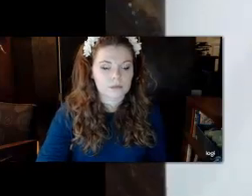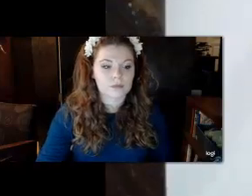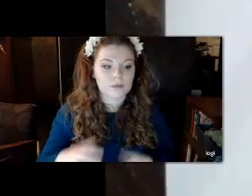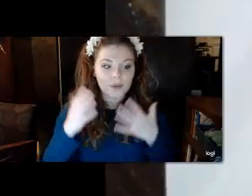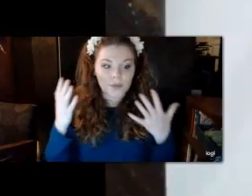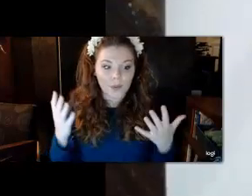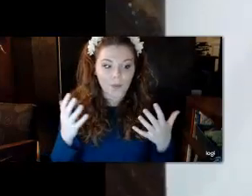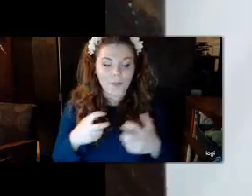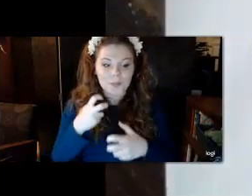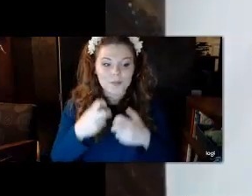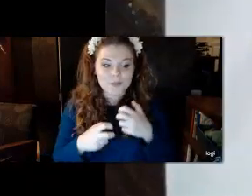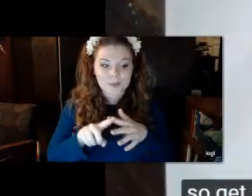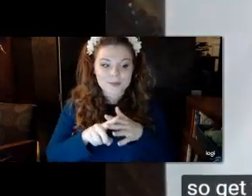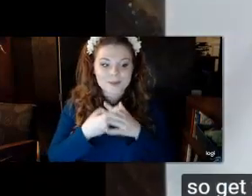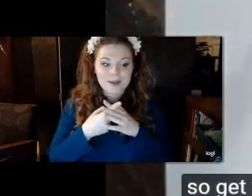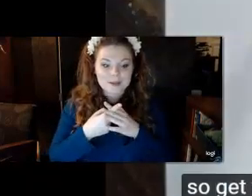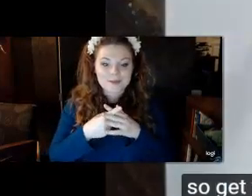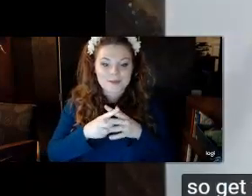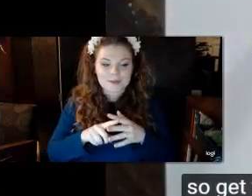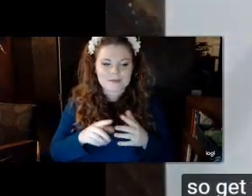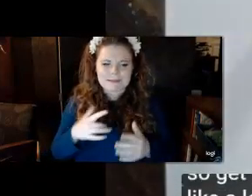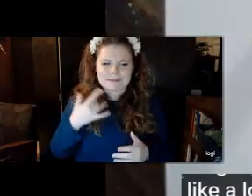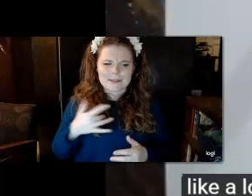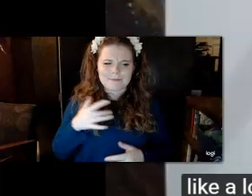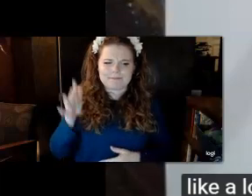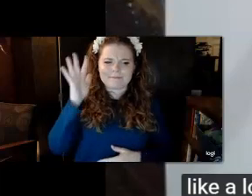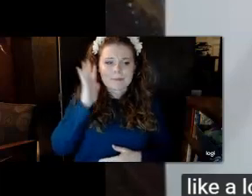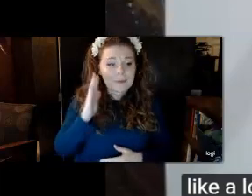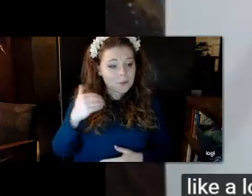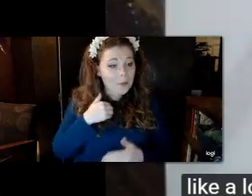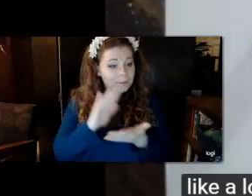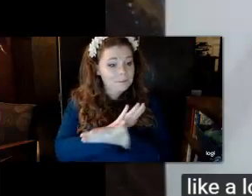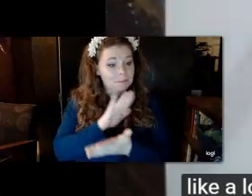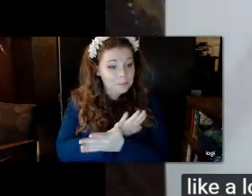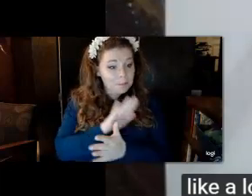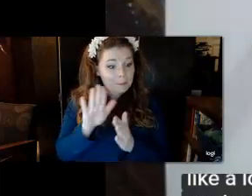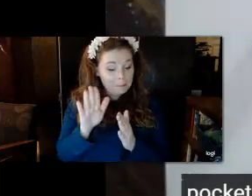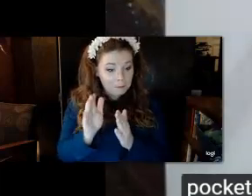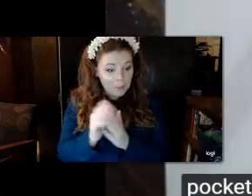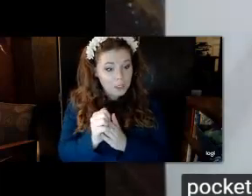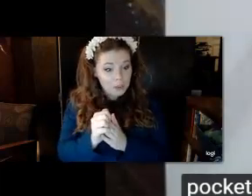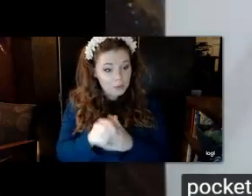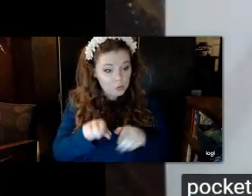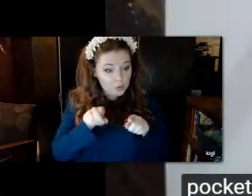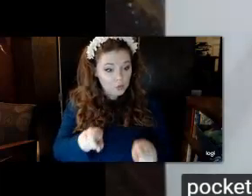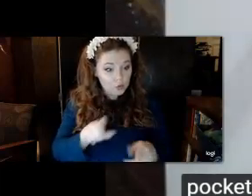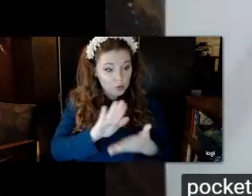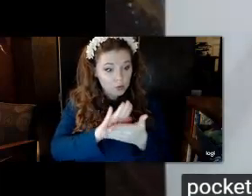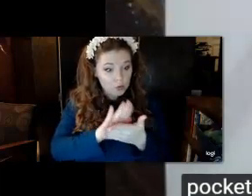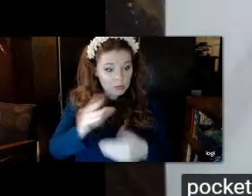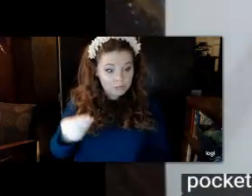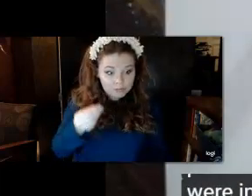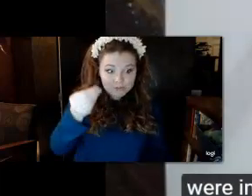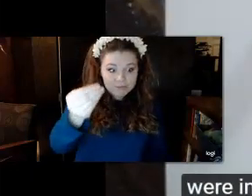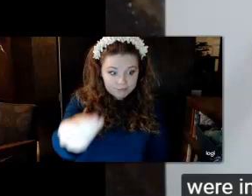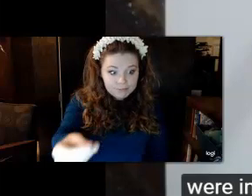So get your problem set out. It feels like a long time ago, but it's in that packet of papers that you had when we were in school. And I